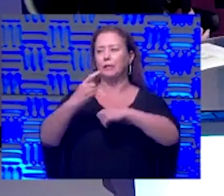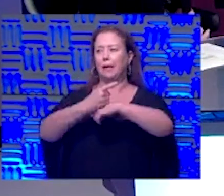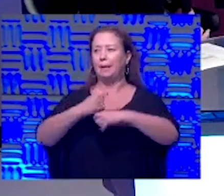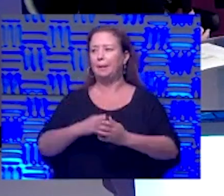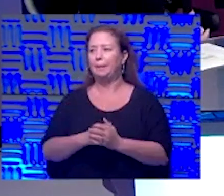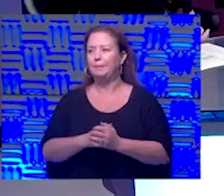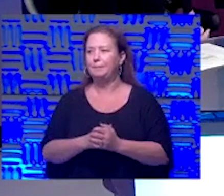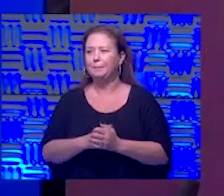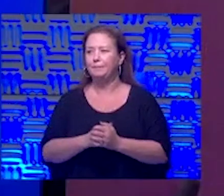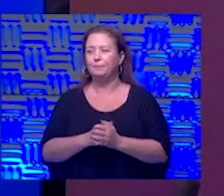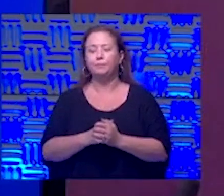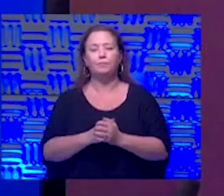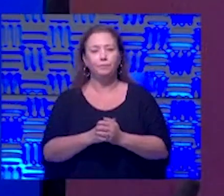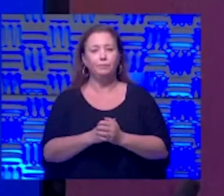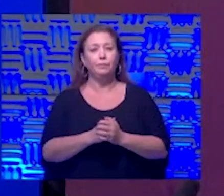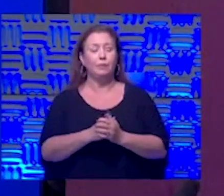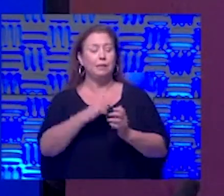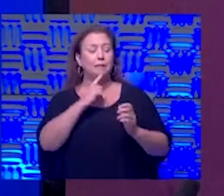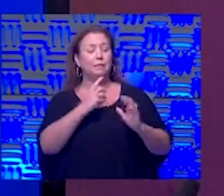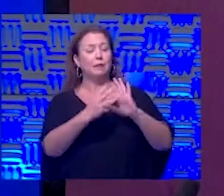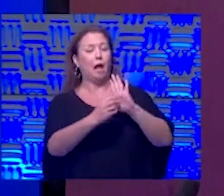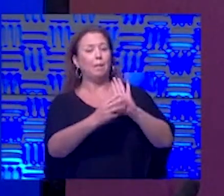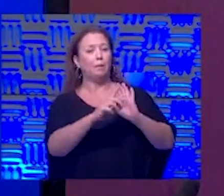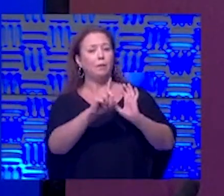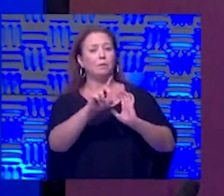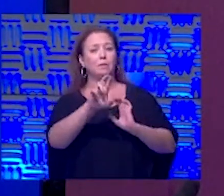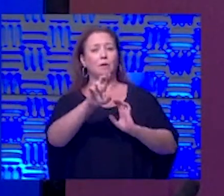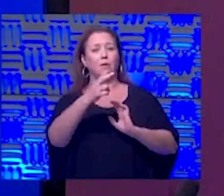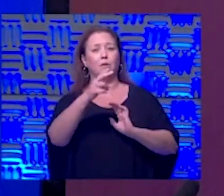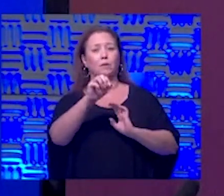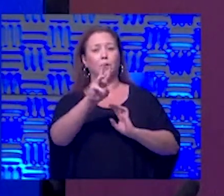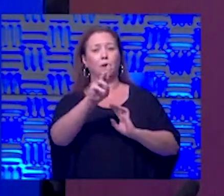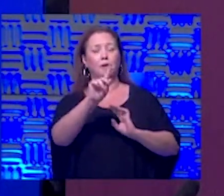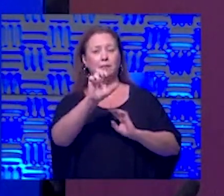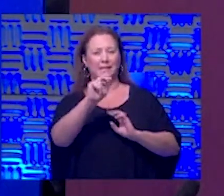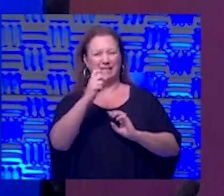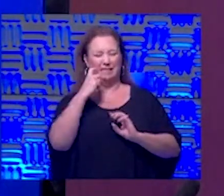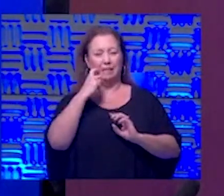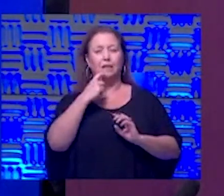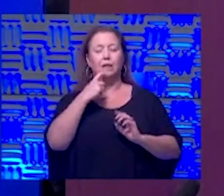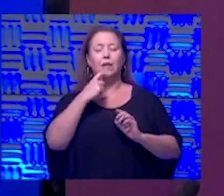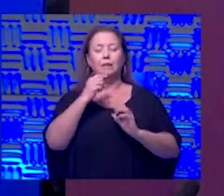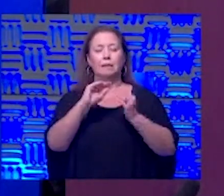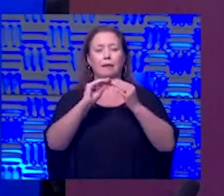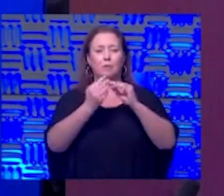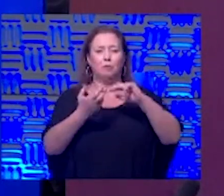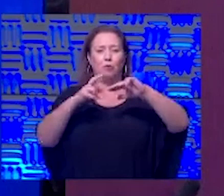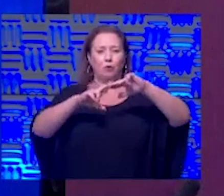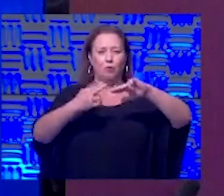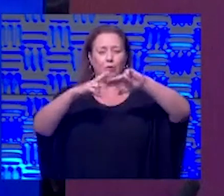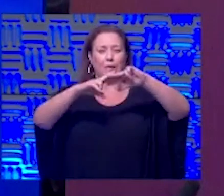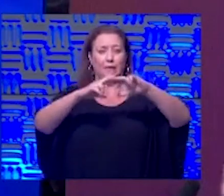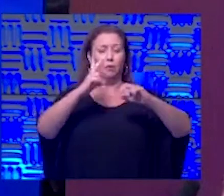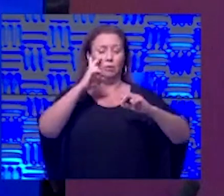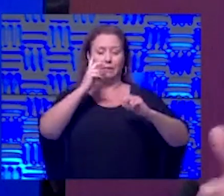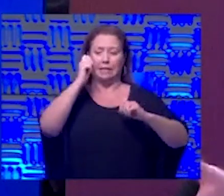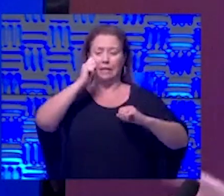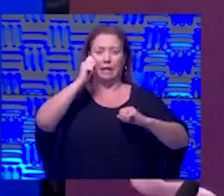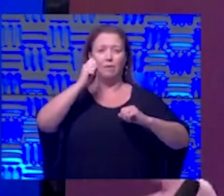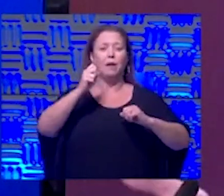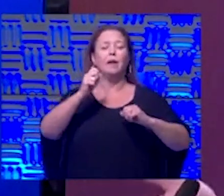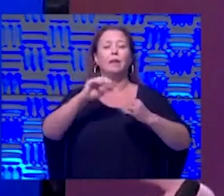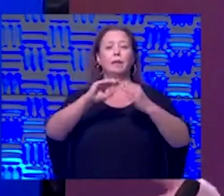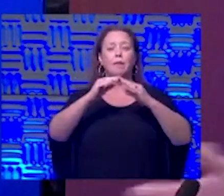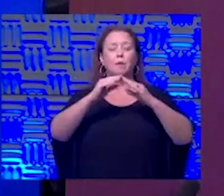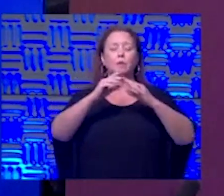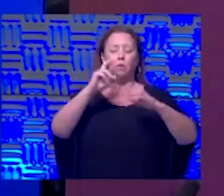just to echo what Dr. Hawkinson was saying, the numbers are going up. We just see this every day as things opened up. This is the prediction of